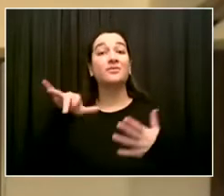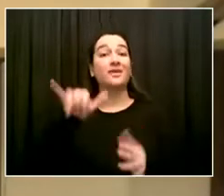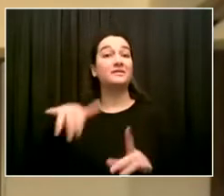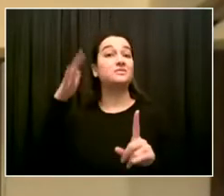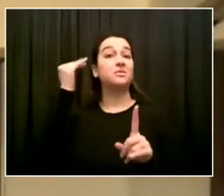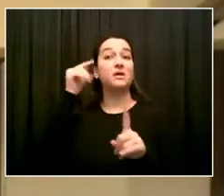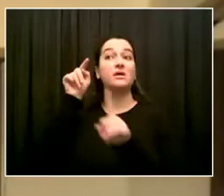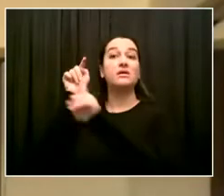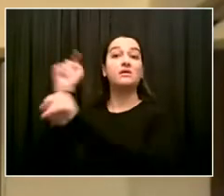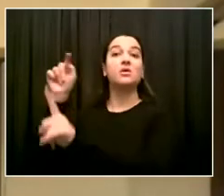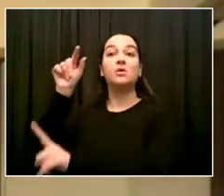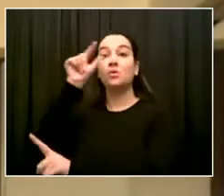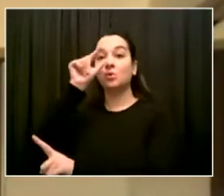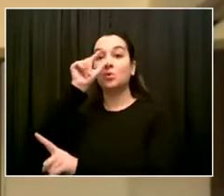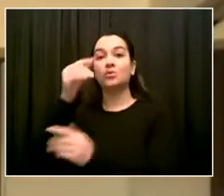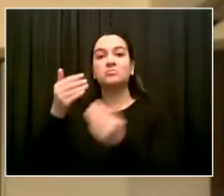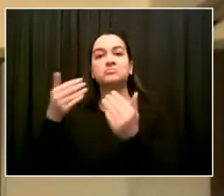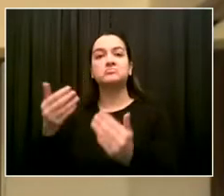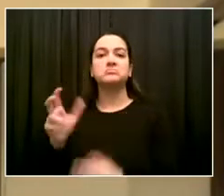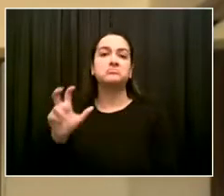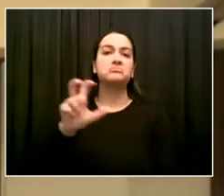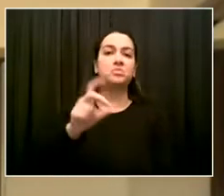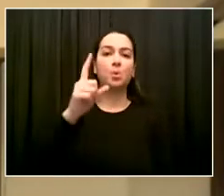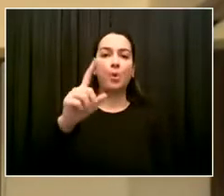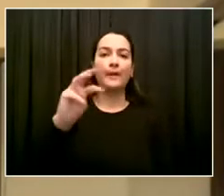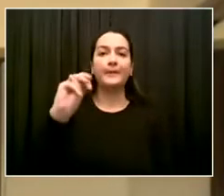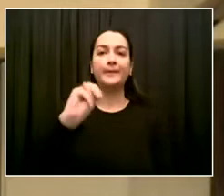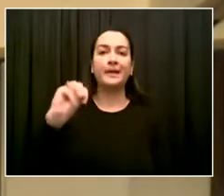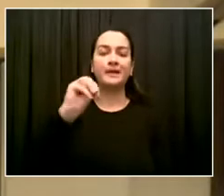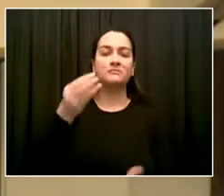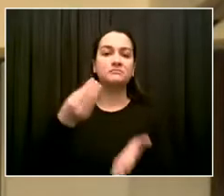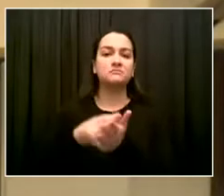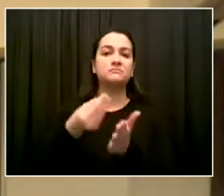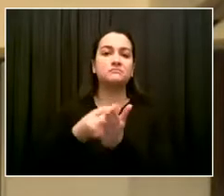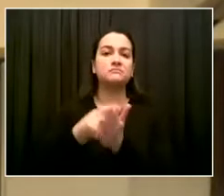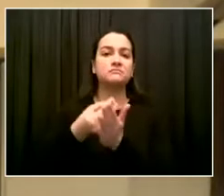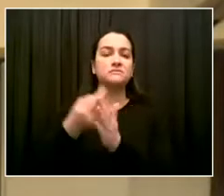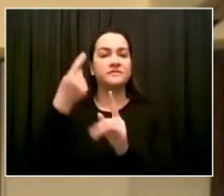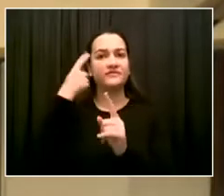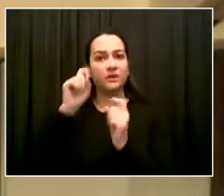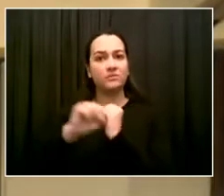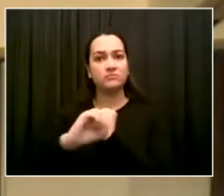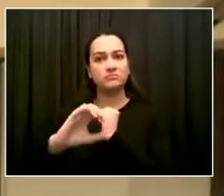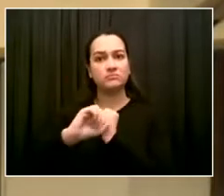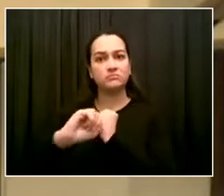the right information about COVID vaccines to the public, which is why we're giving the